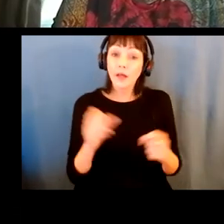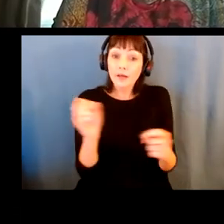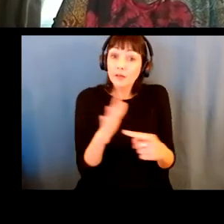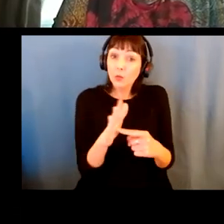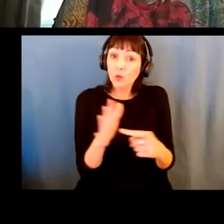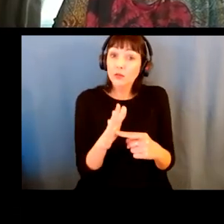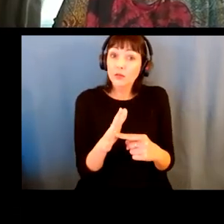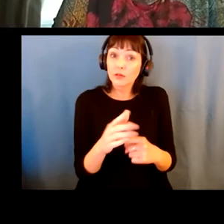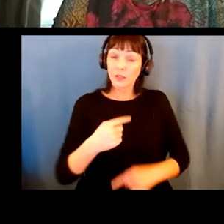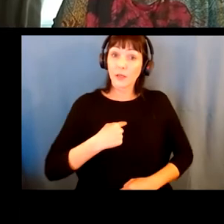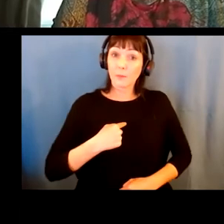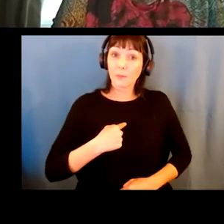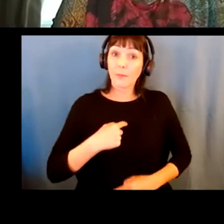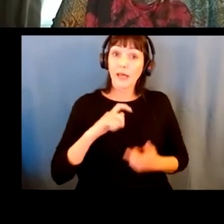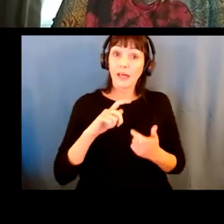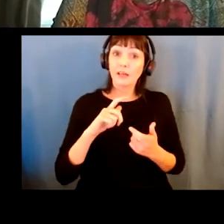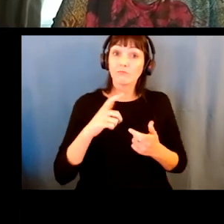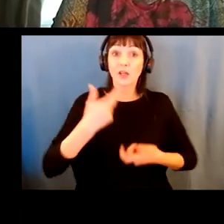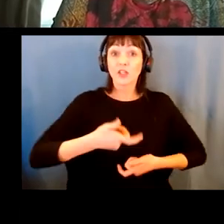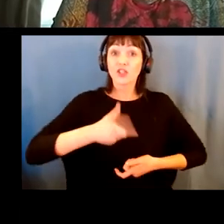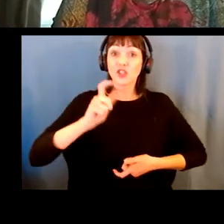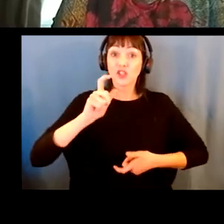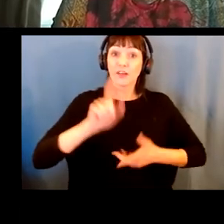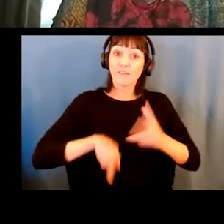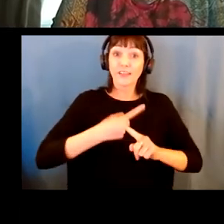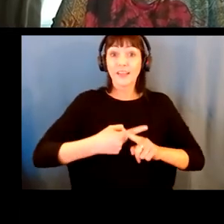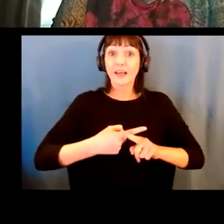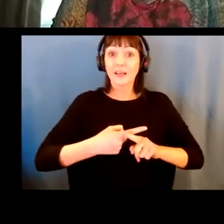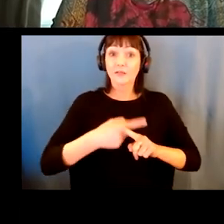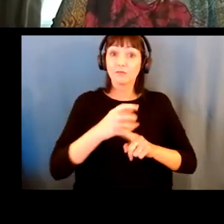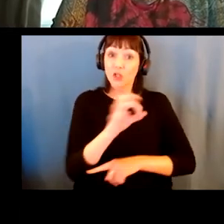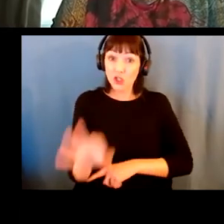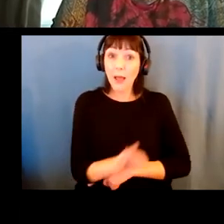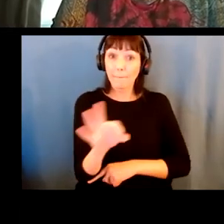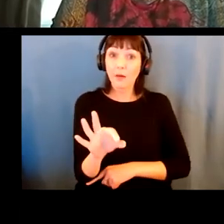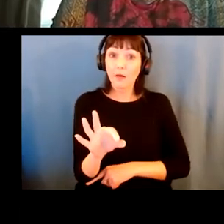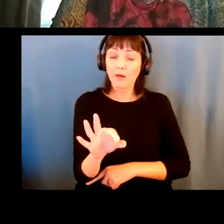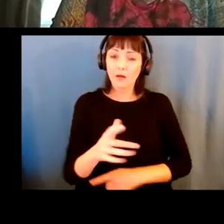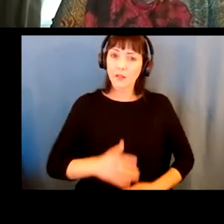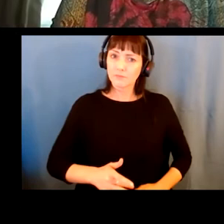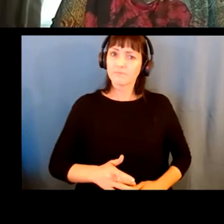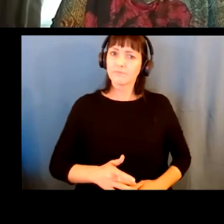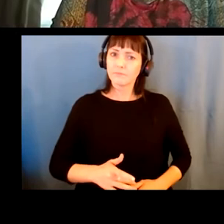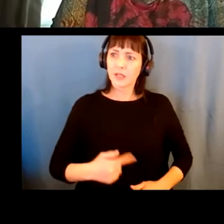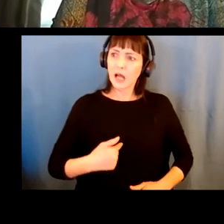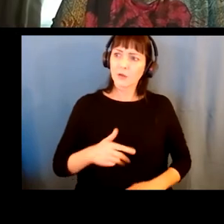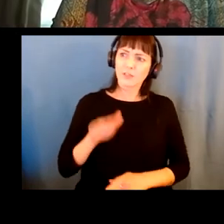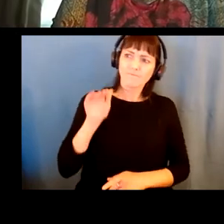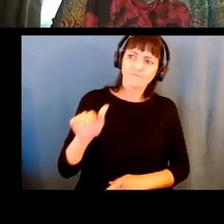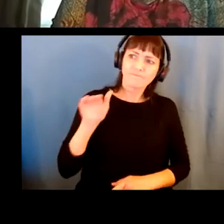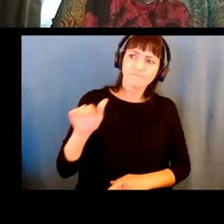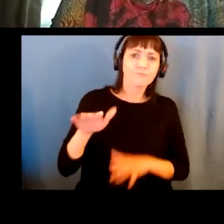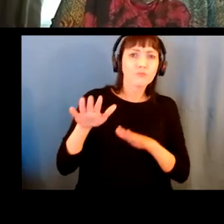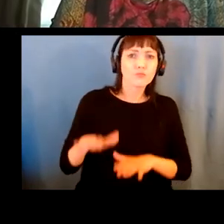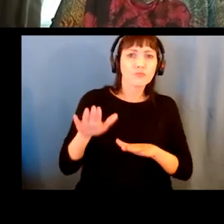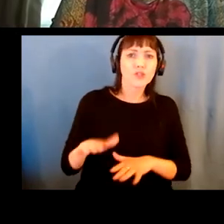I was chief executive shape, I was constantly pressing, you know, the British Council or